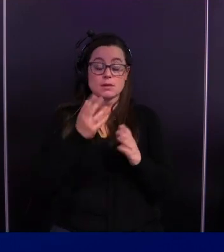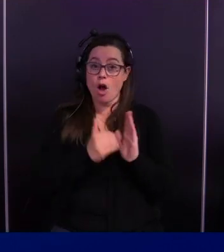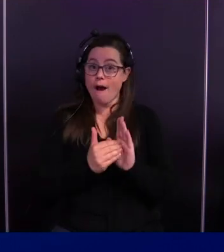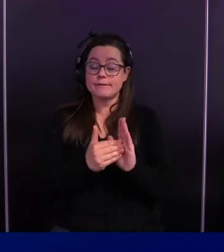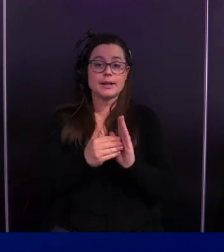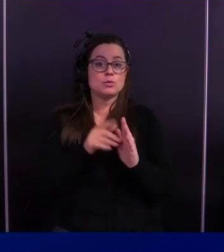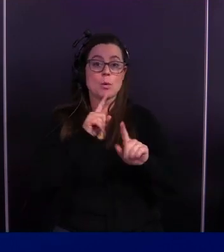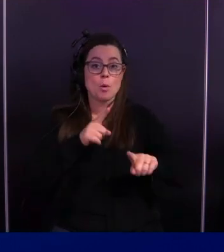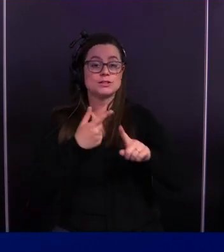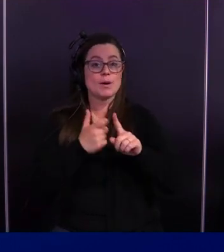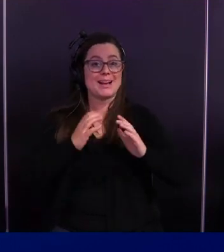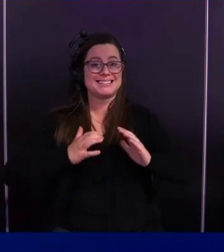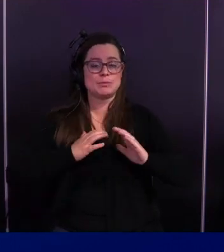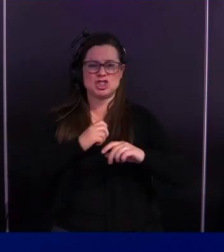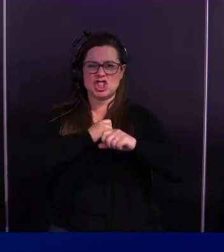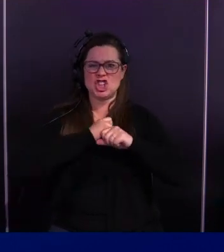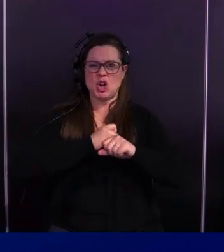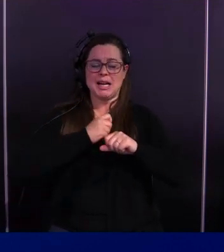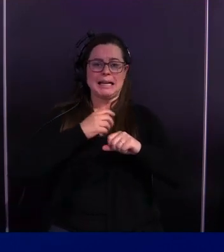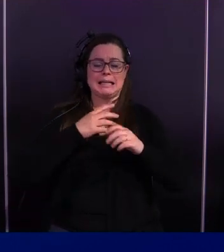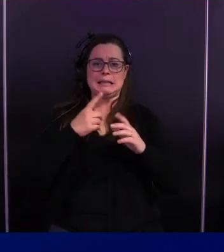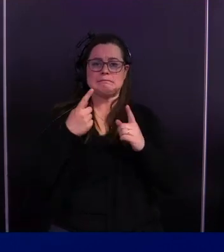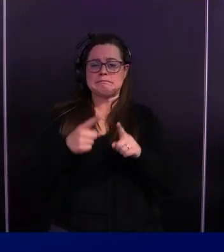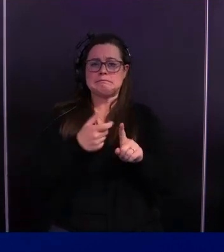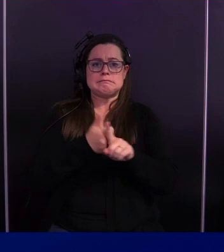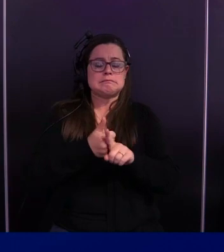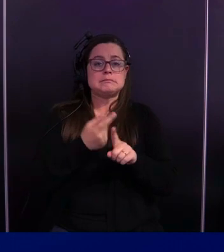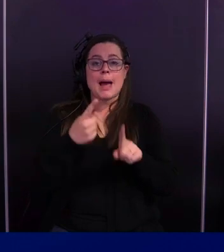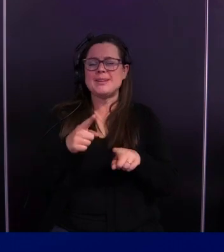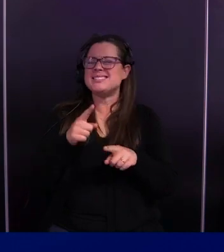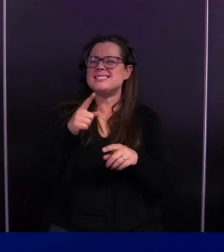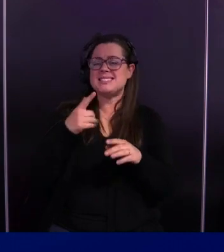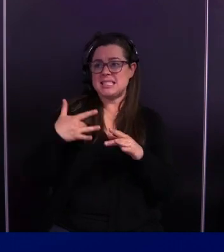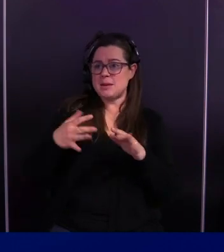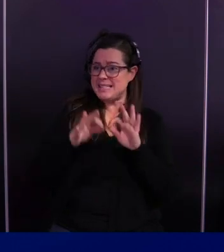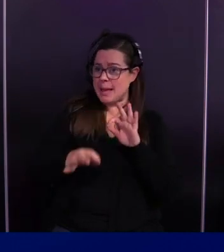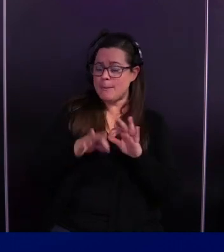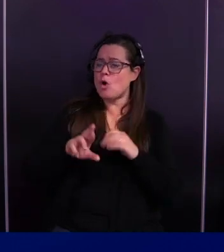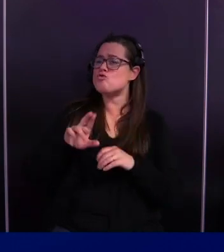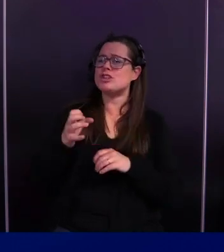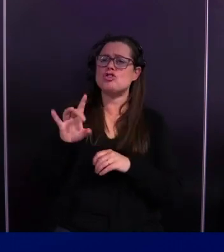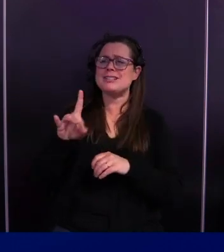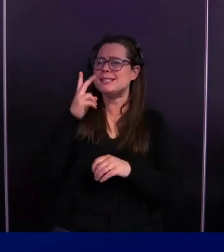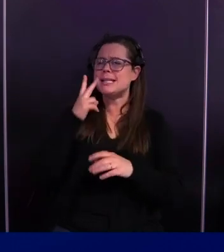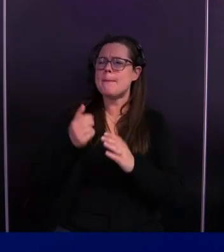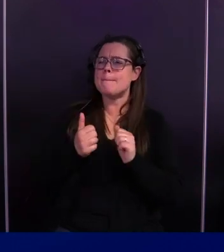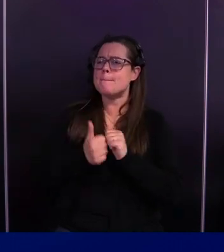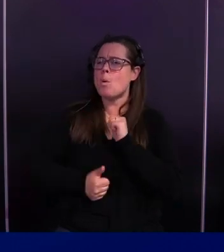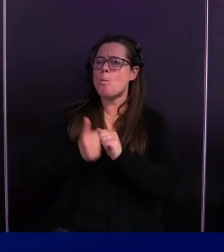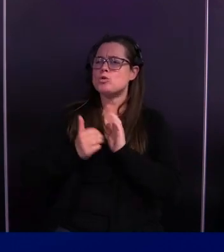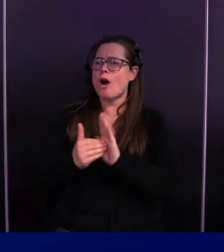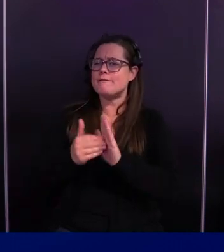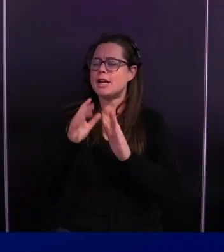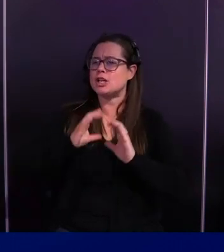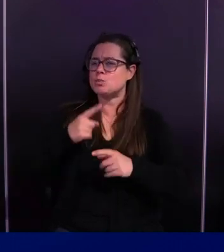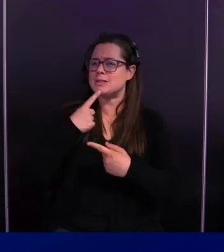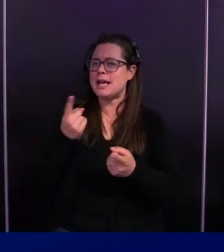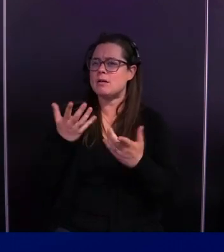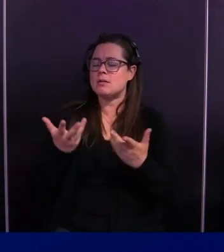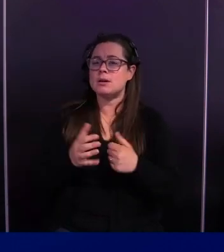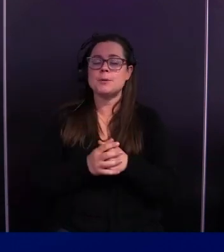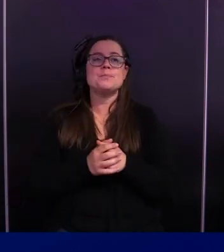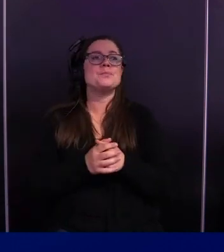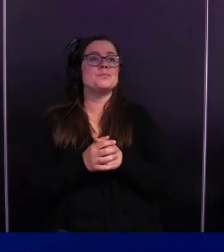customers, and a lot of them are pretty simple things, right? Richard, I mean, what do you see a lot of? Yes, so